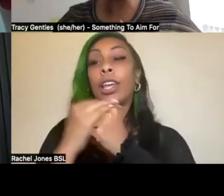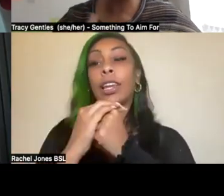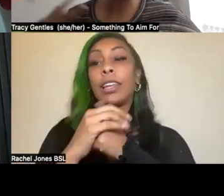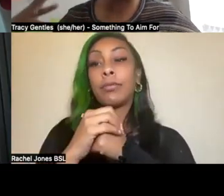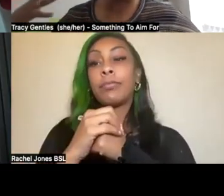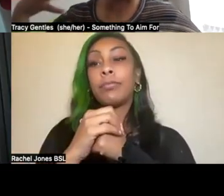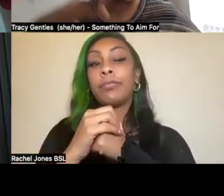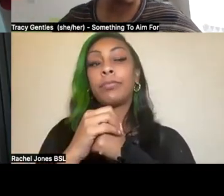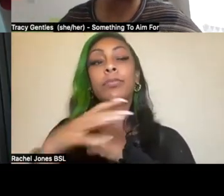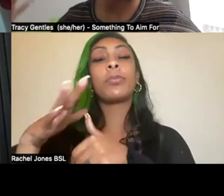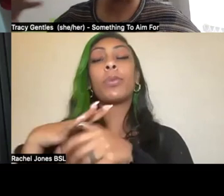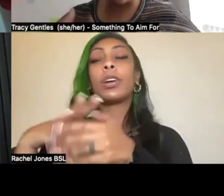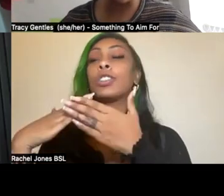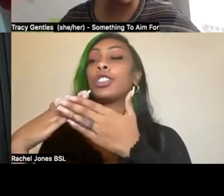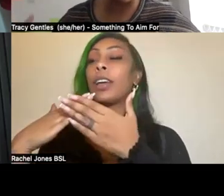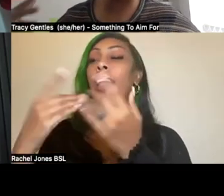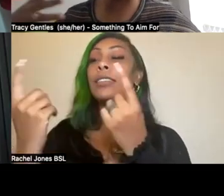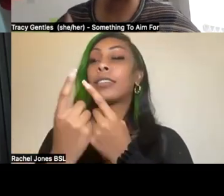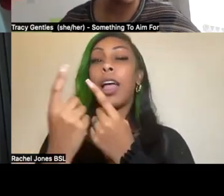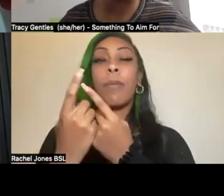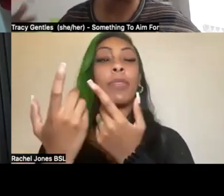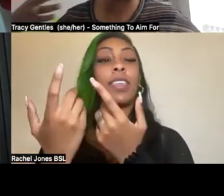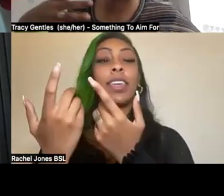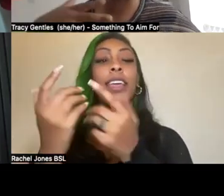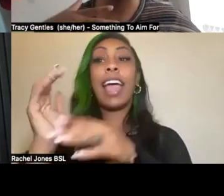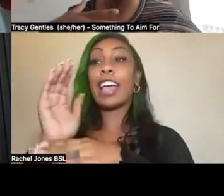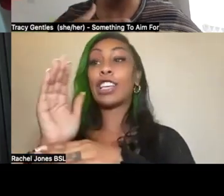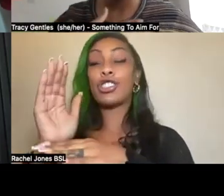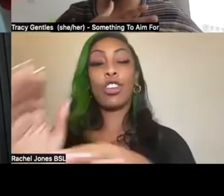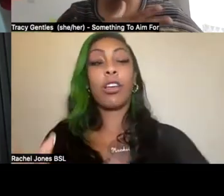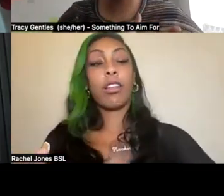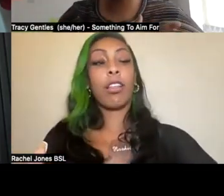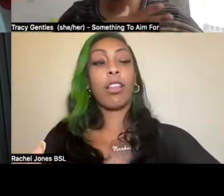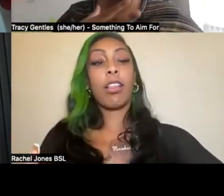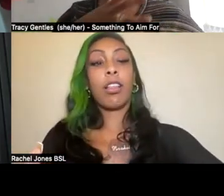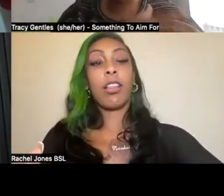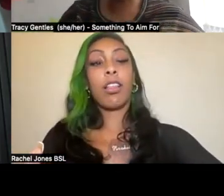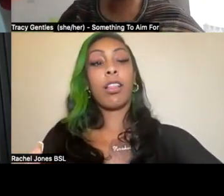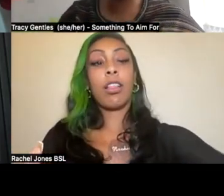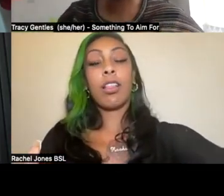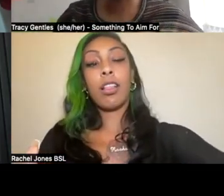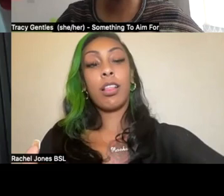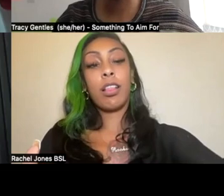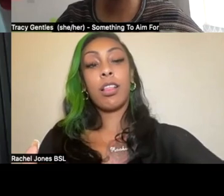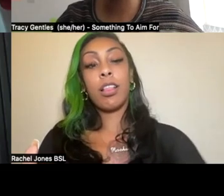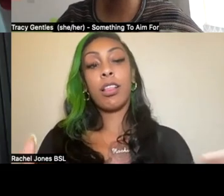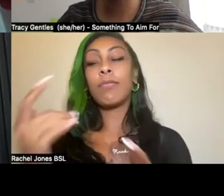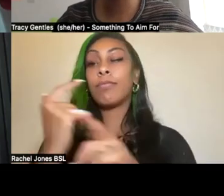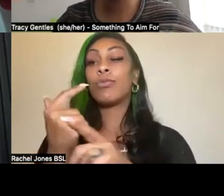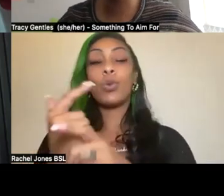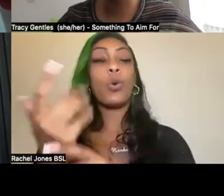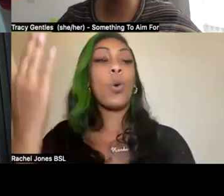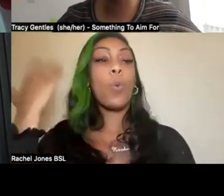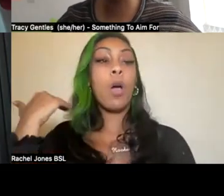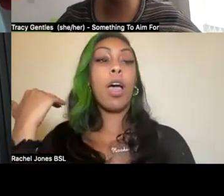I just wanted to share something sort of external that's been coming back to me, which was a talk a while ago, just